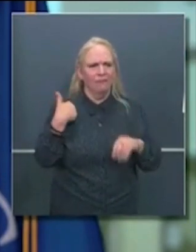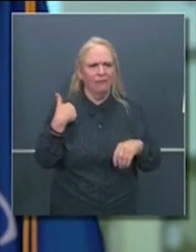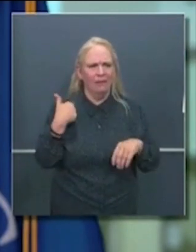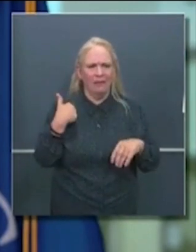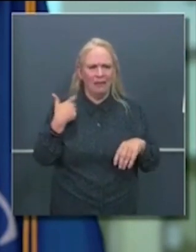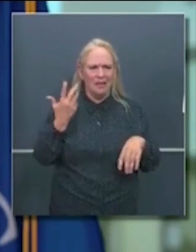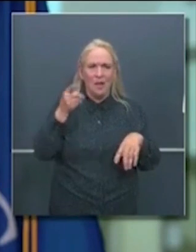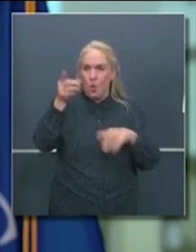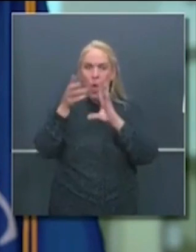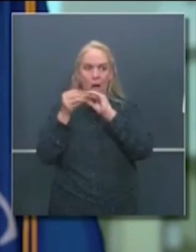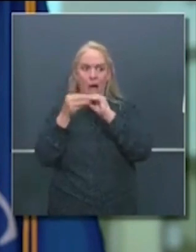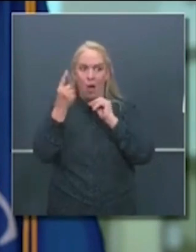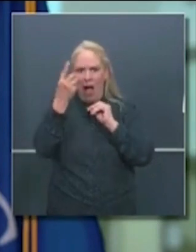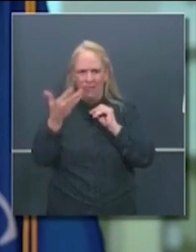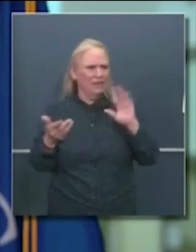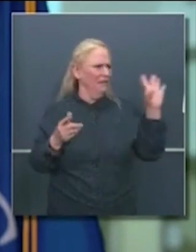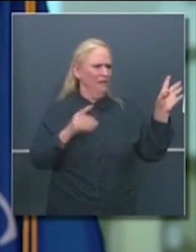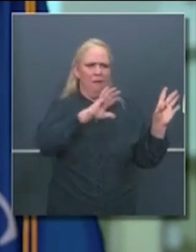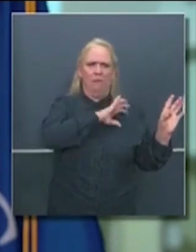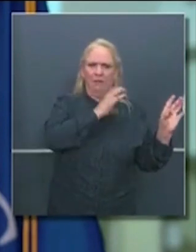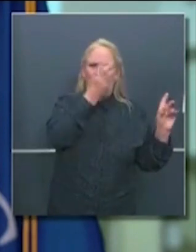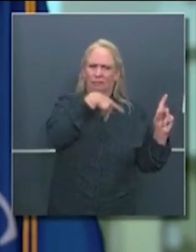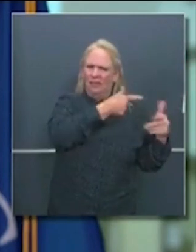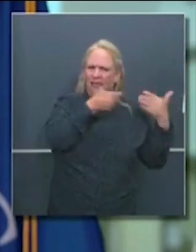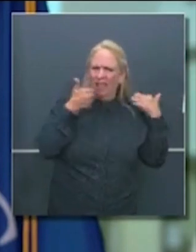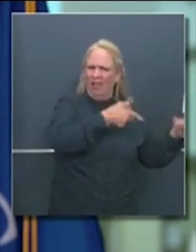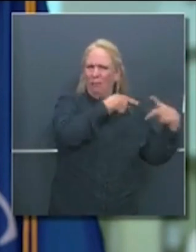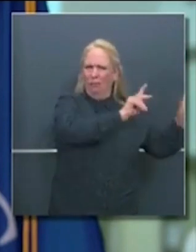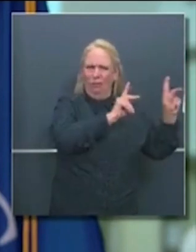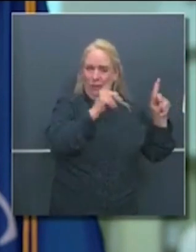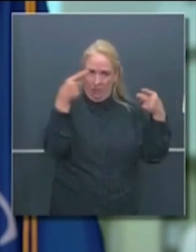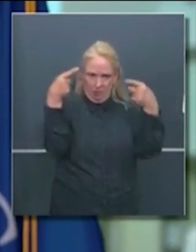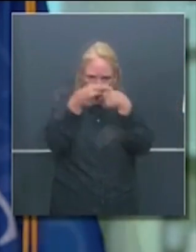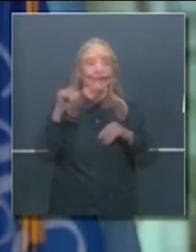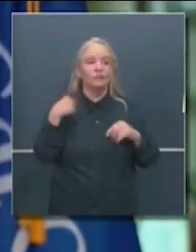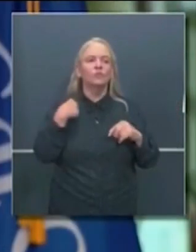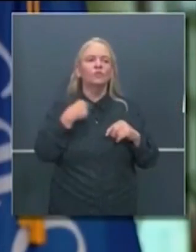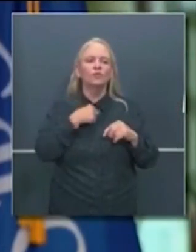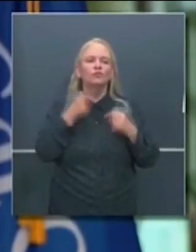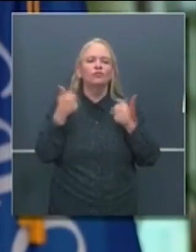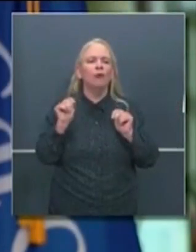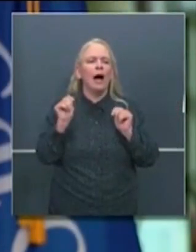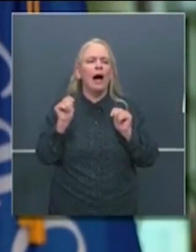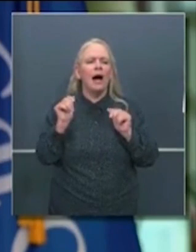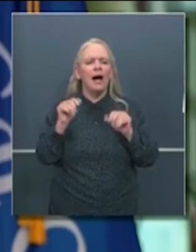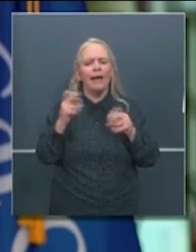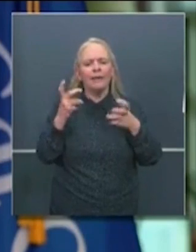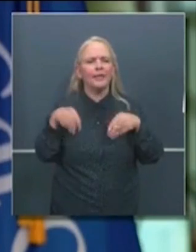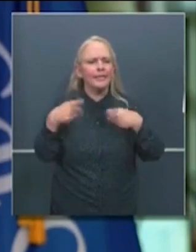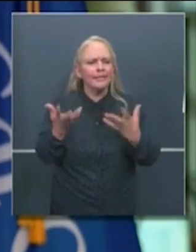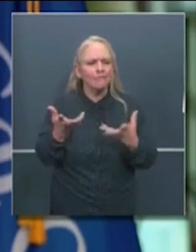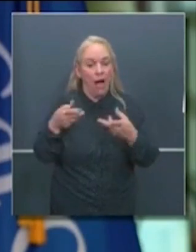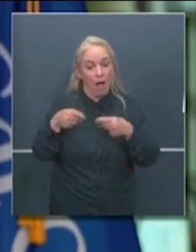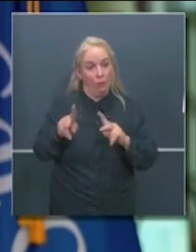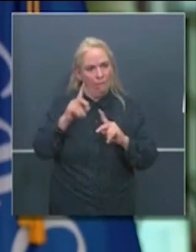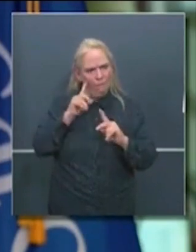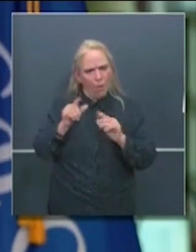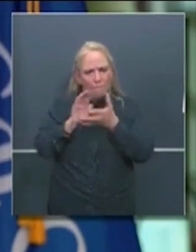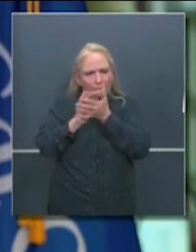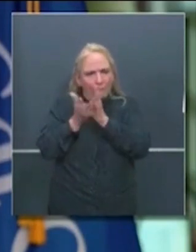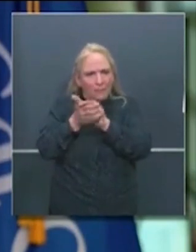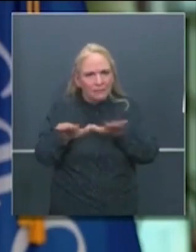I don't have the benefit of the details of the permits. Newsom then brought the director of the Office of Emergency Services, Mark Gilarducci, to the